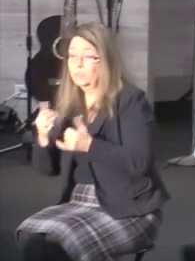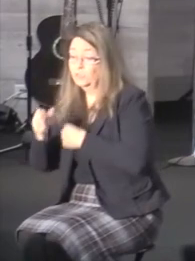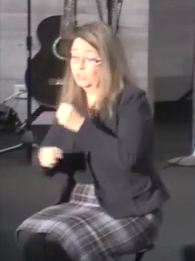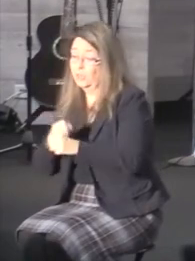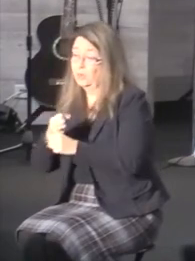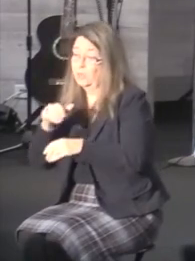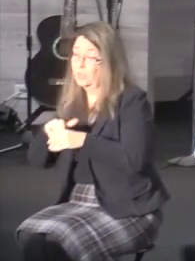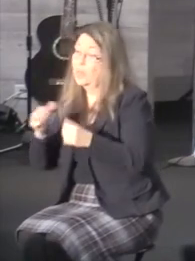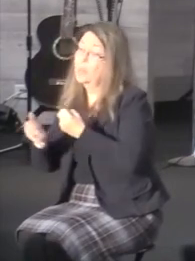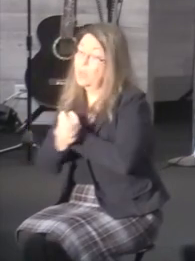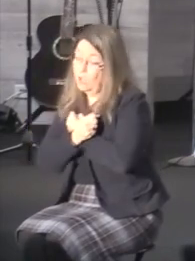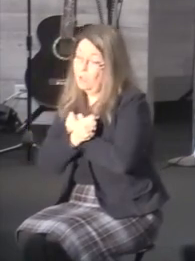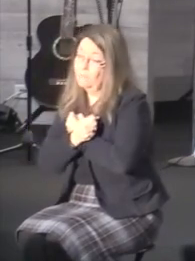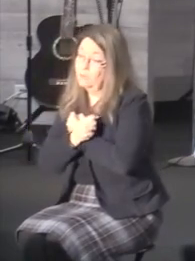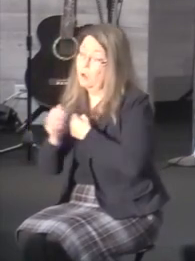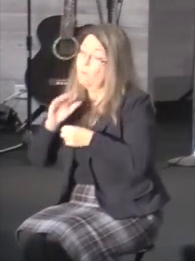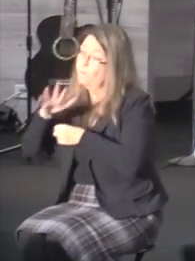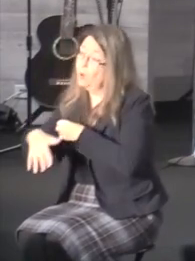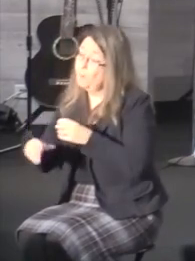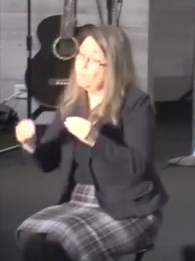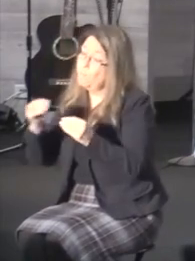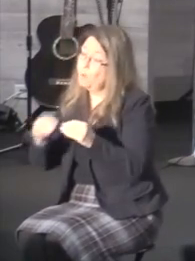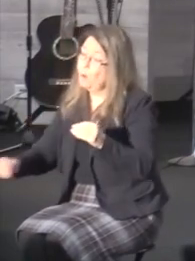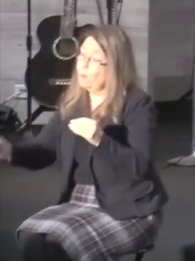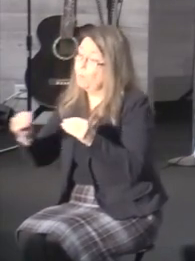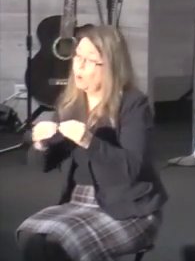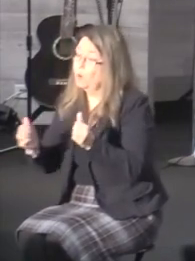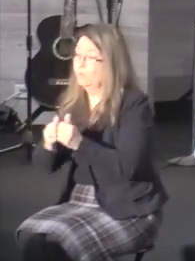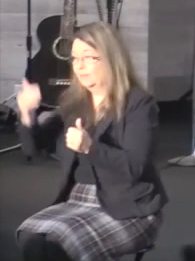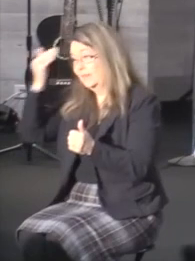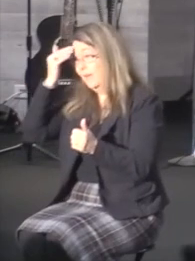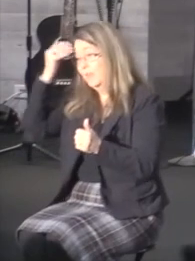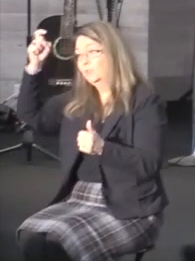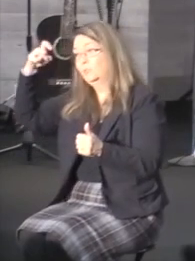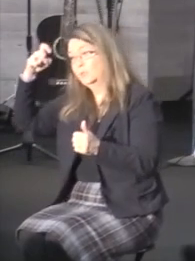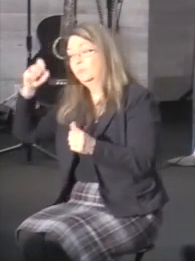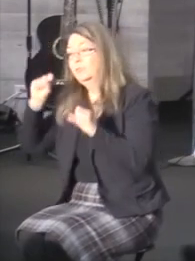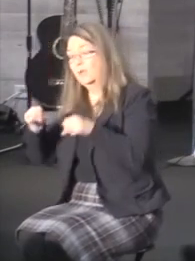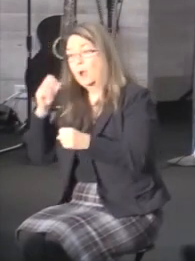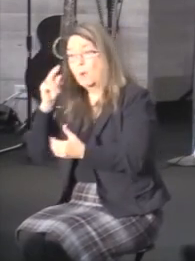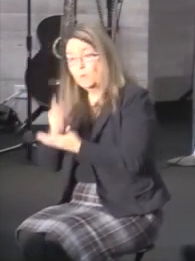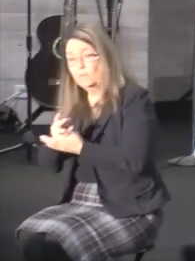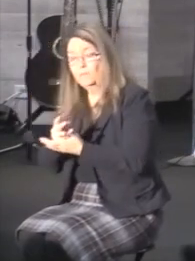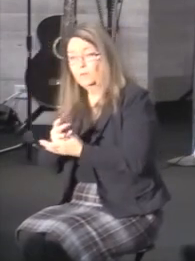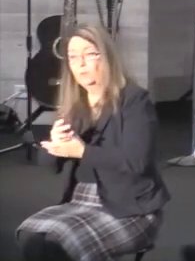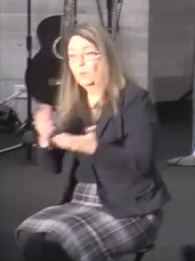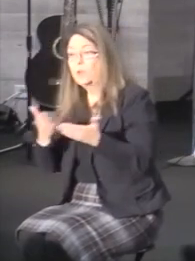love. And that it would abound more and more with knowledge and discernment so that you can approve what is excellent.